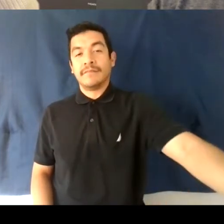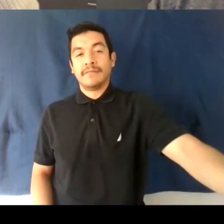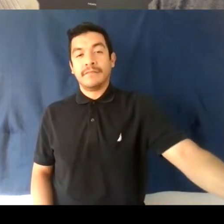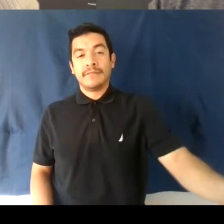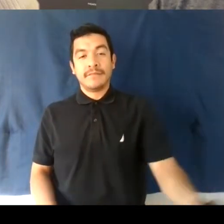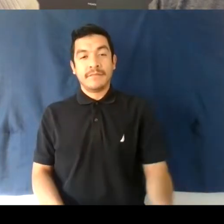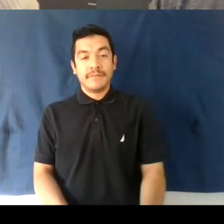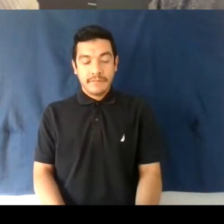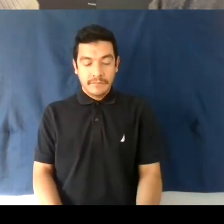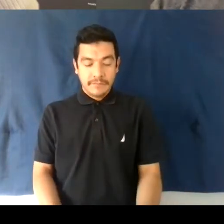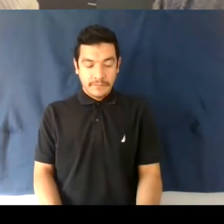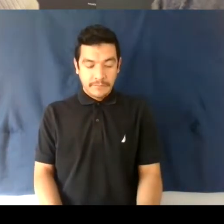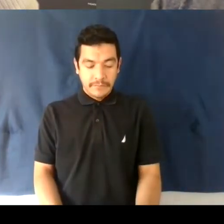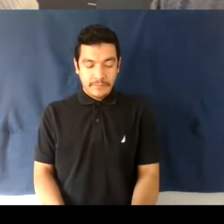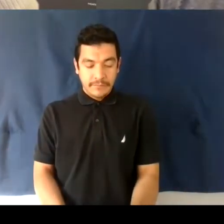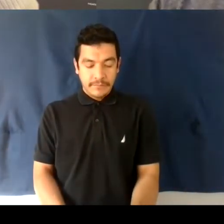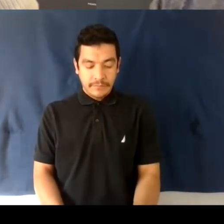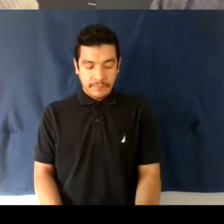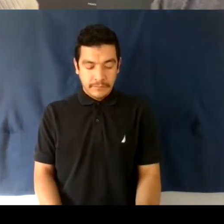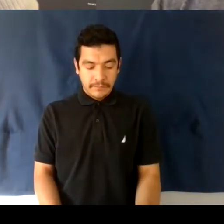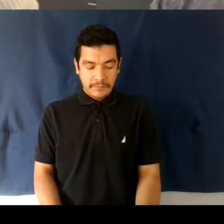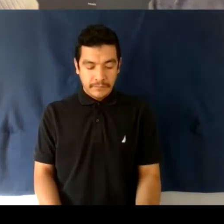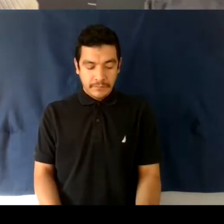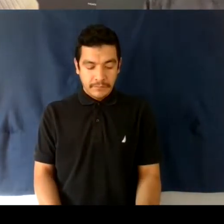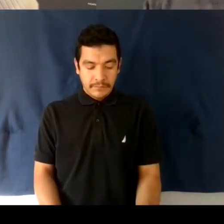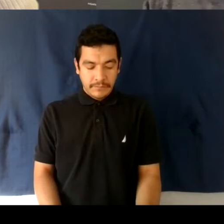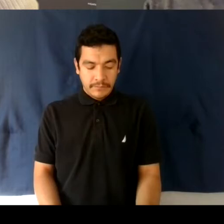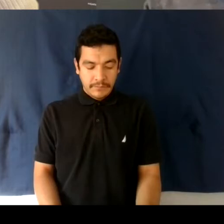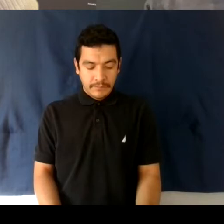see. questions yet. If anyone has any questions,